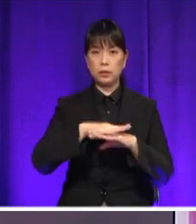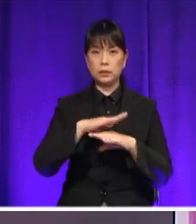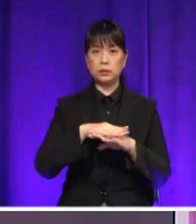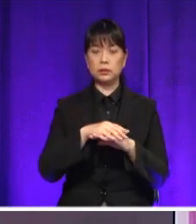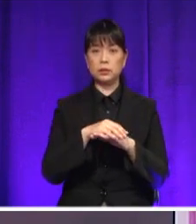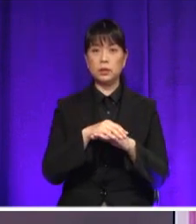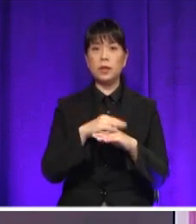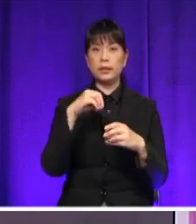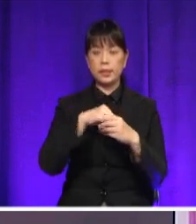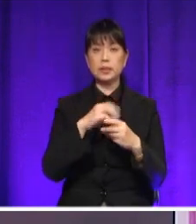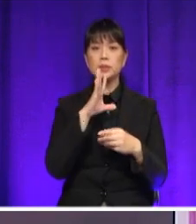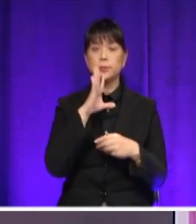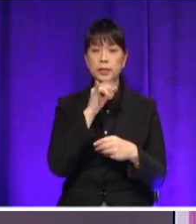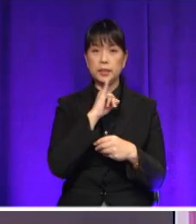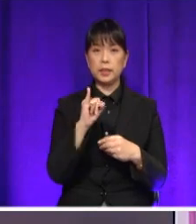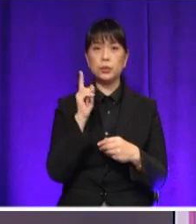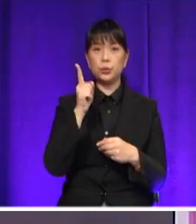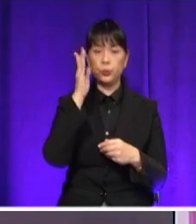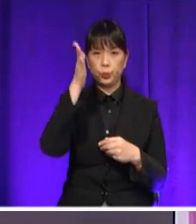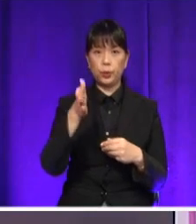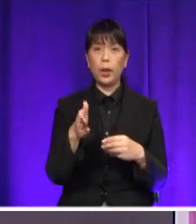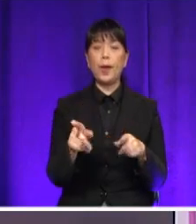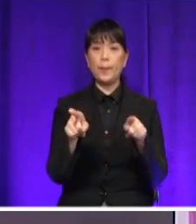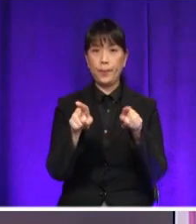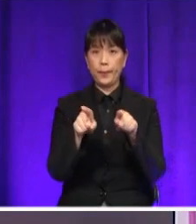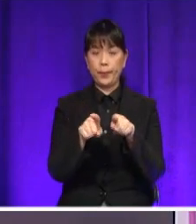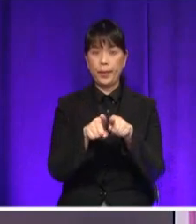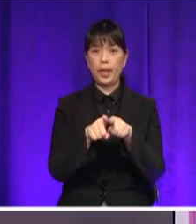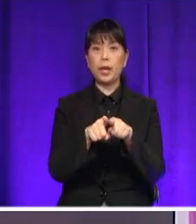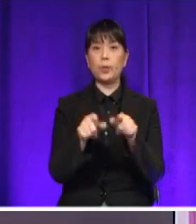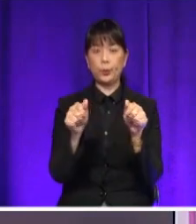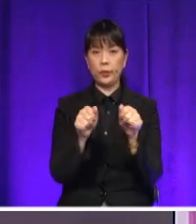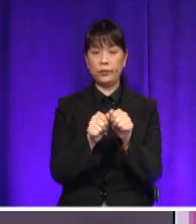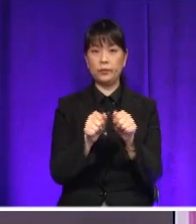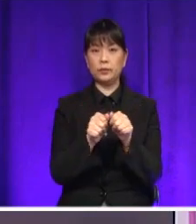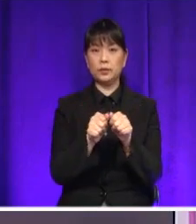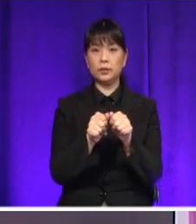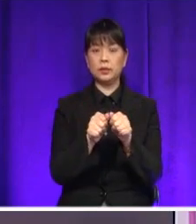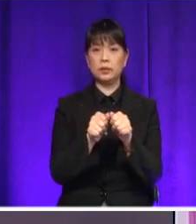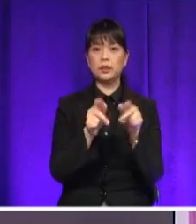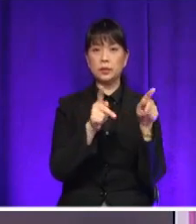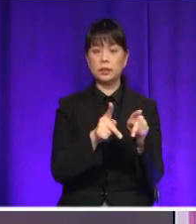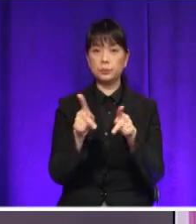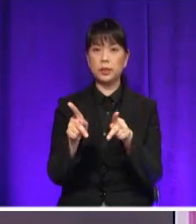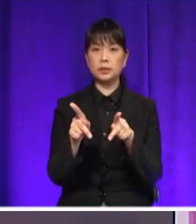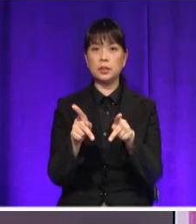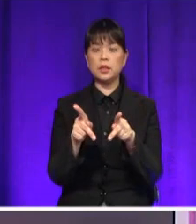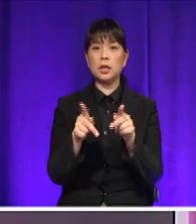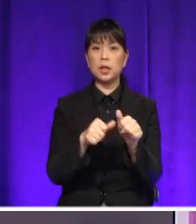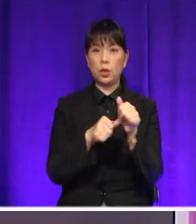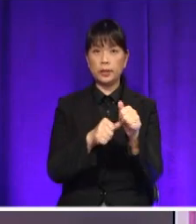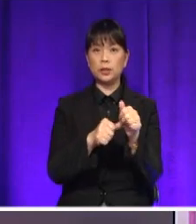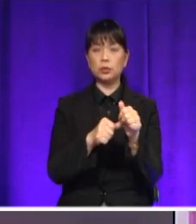you will be paired with your classmate according to the name list. You cannot choose your